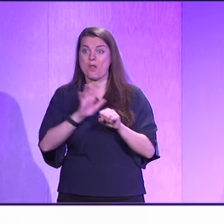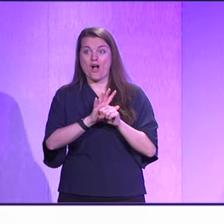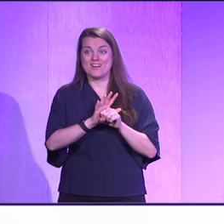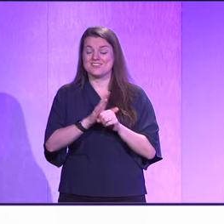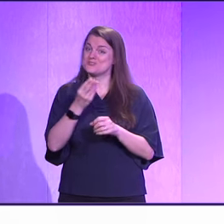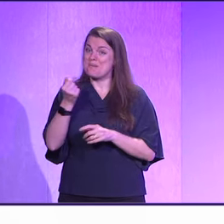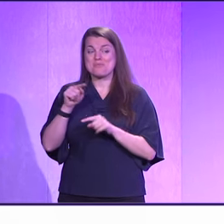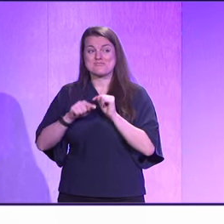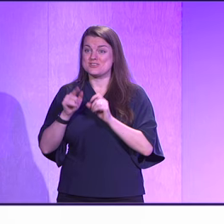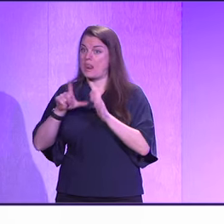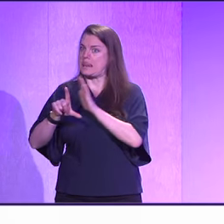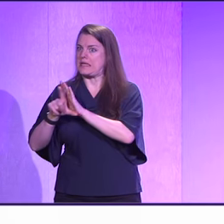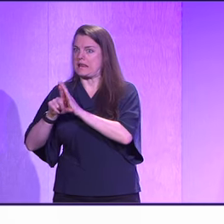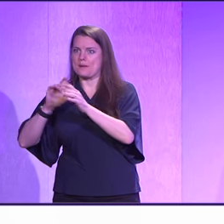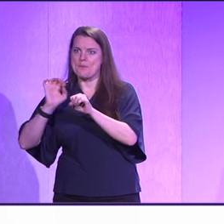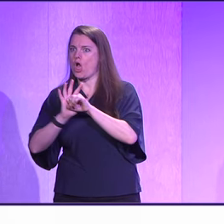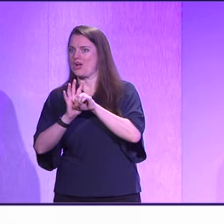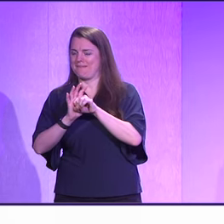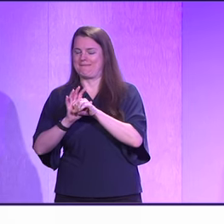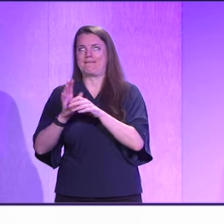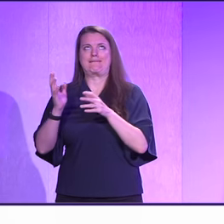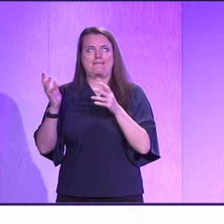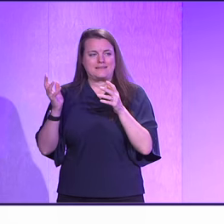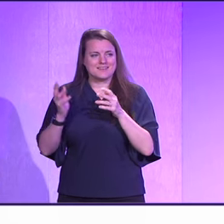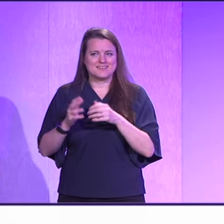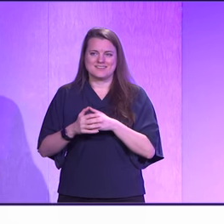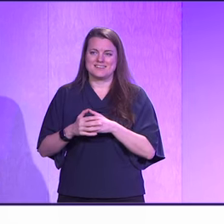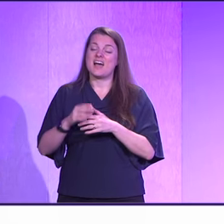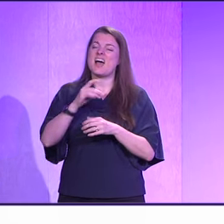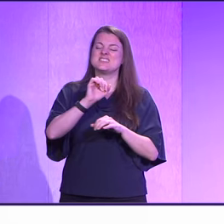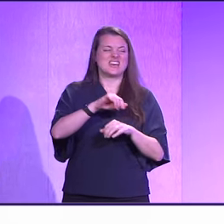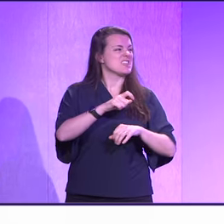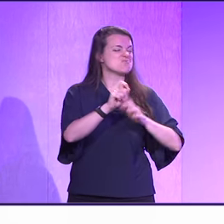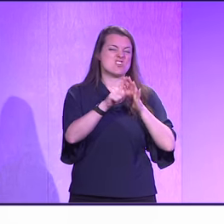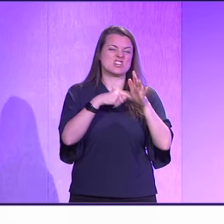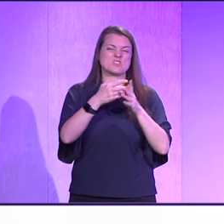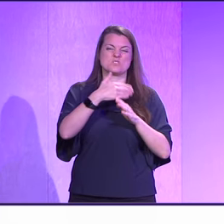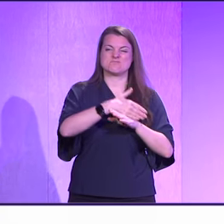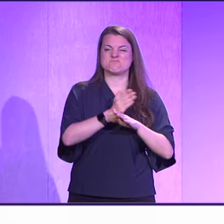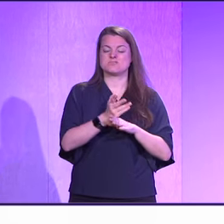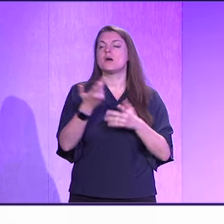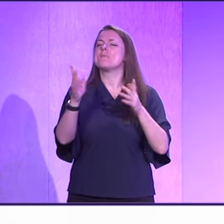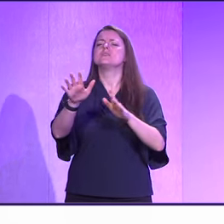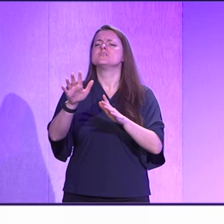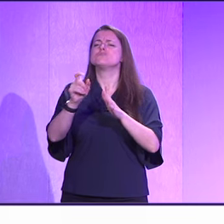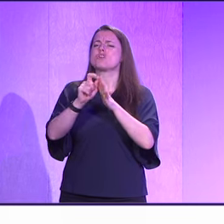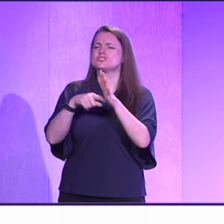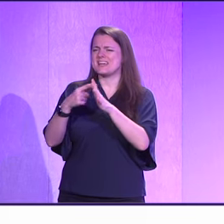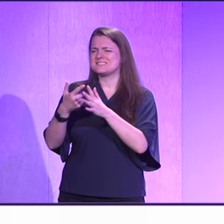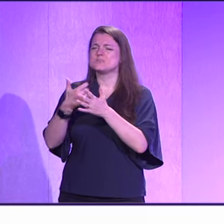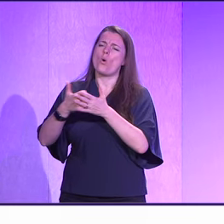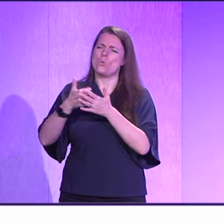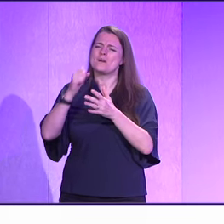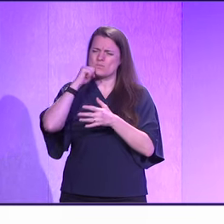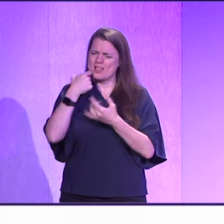cases. Business cases imploded. Projects went wrong. Yeah, they did. So projects will always fail. Okay.